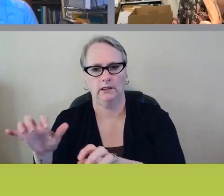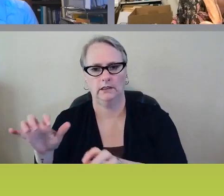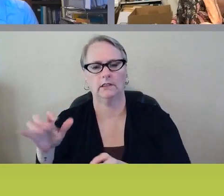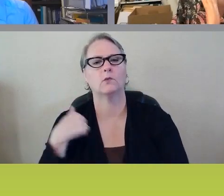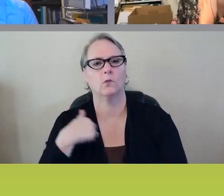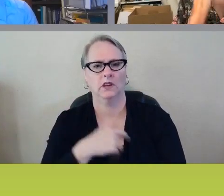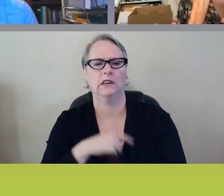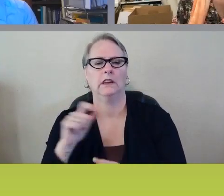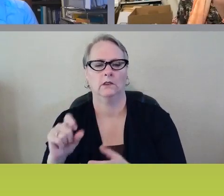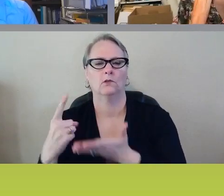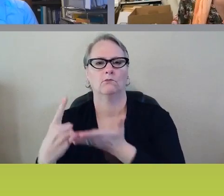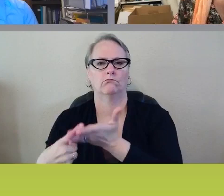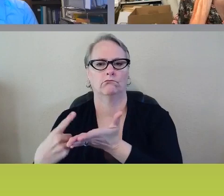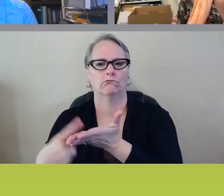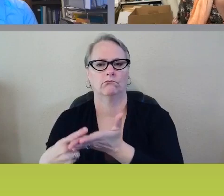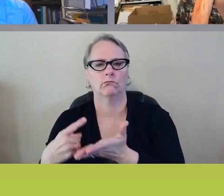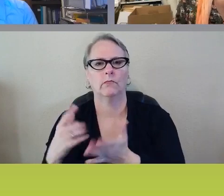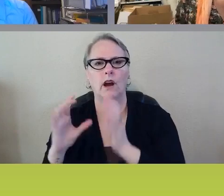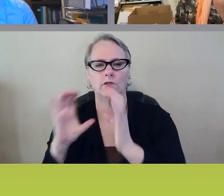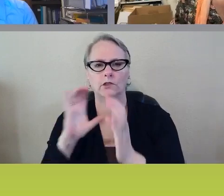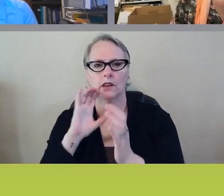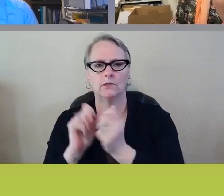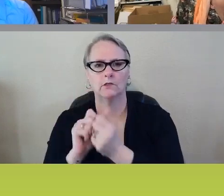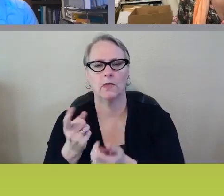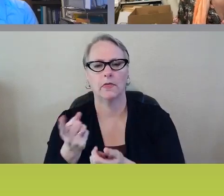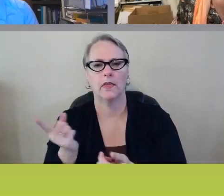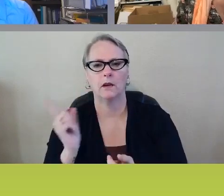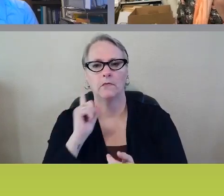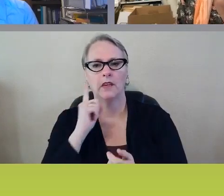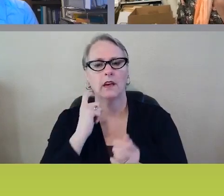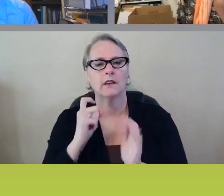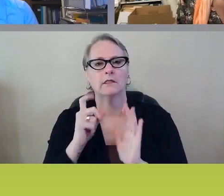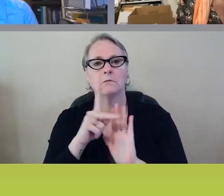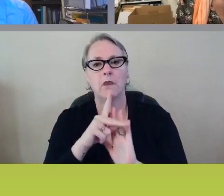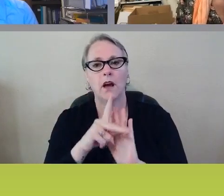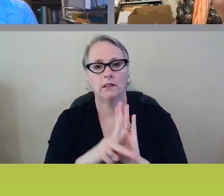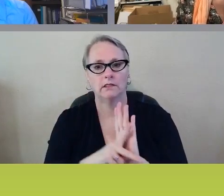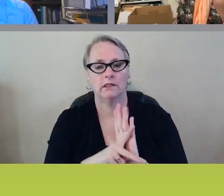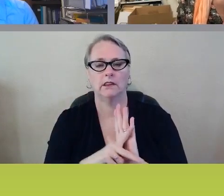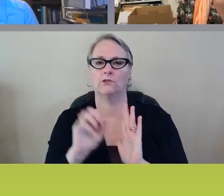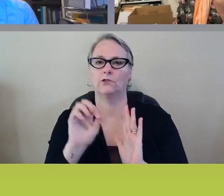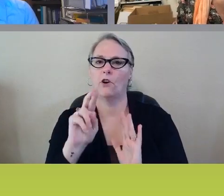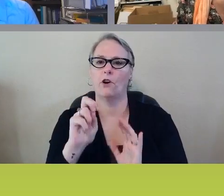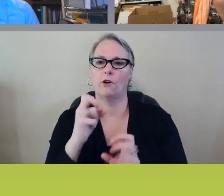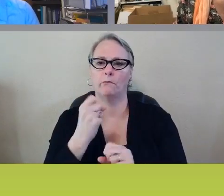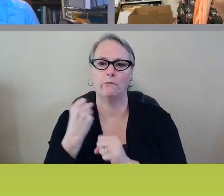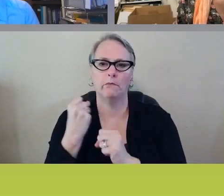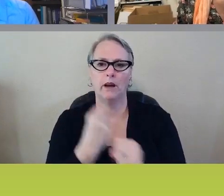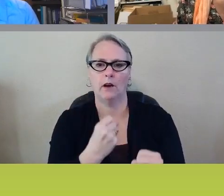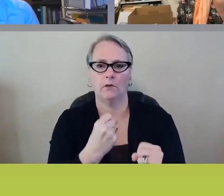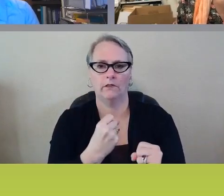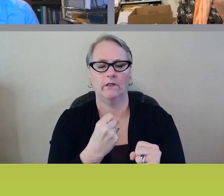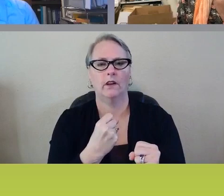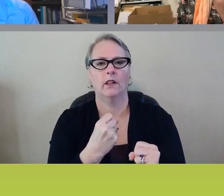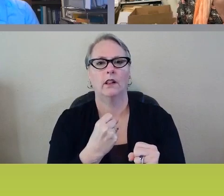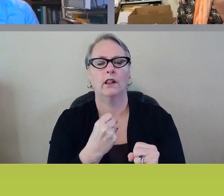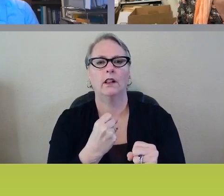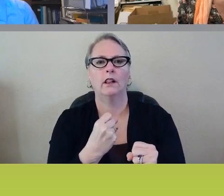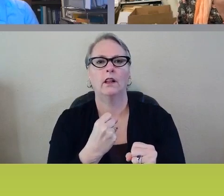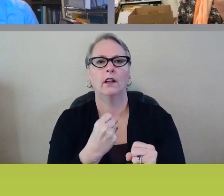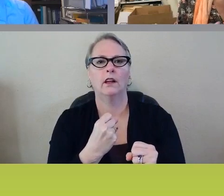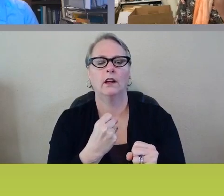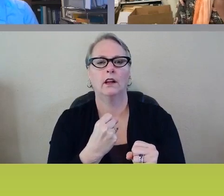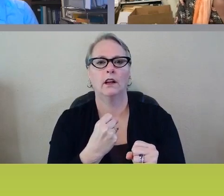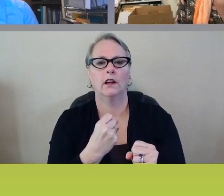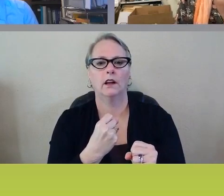because the policies are very powerful. So, and the